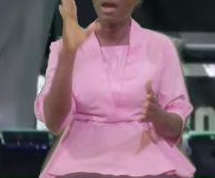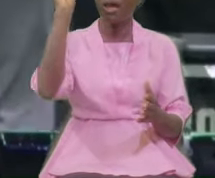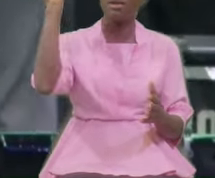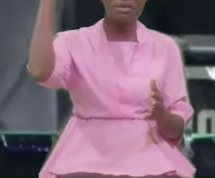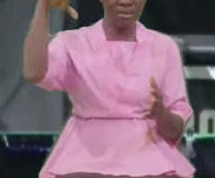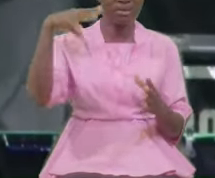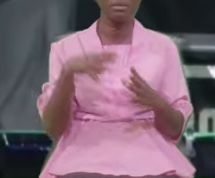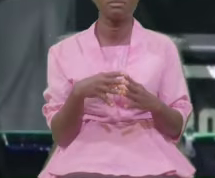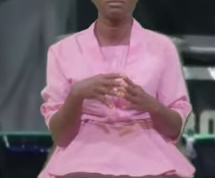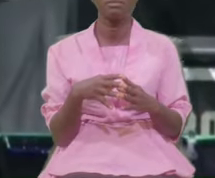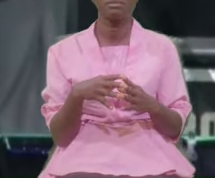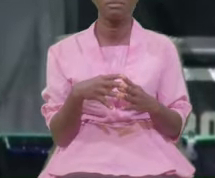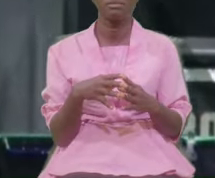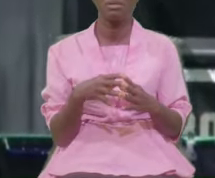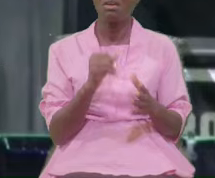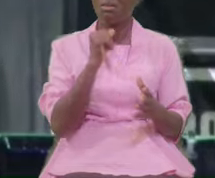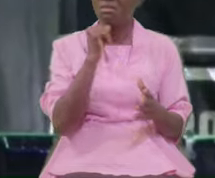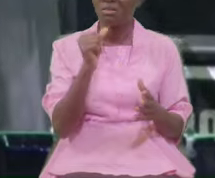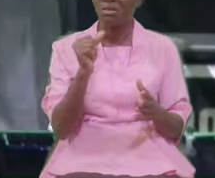p not